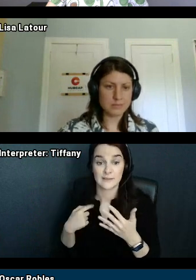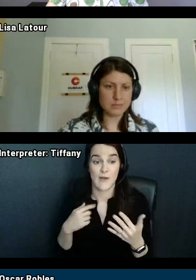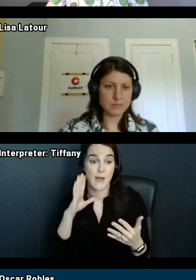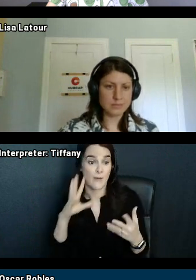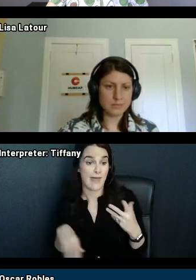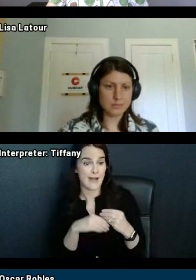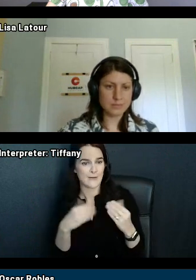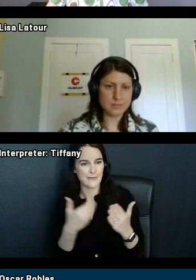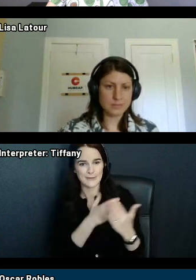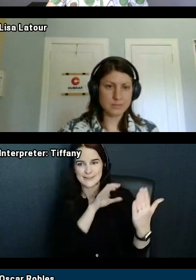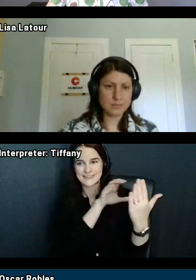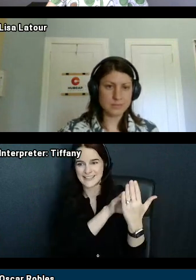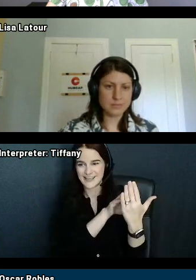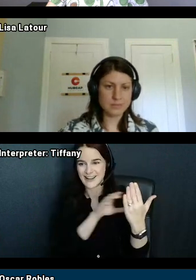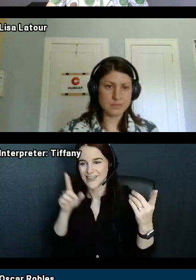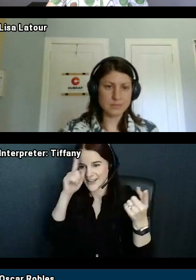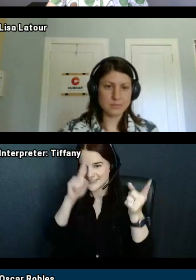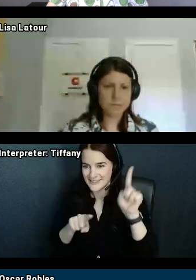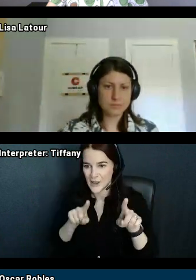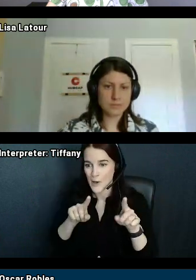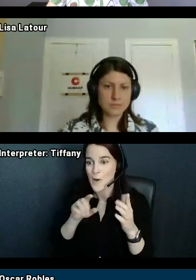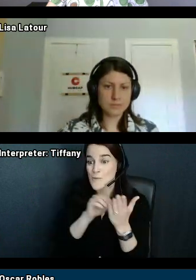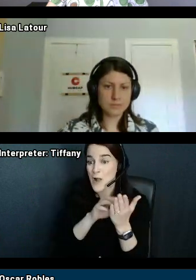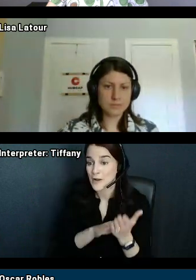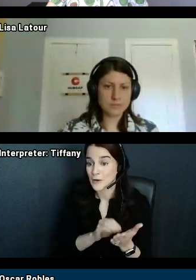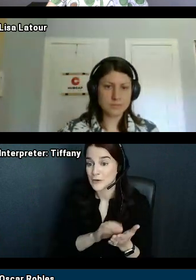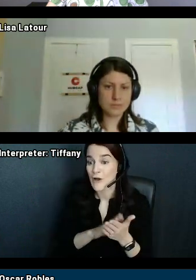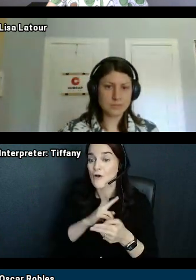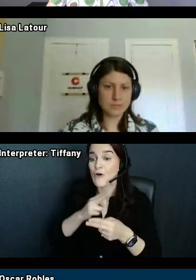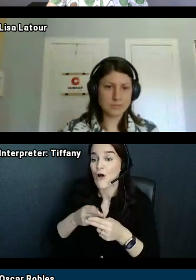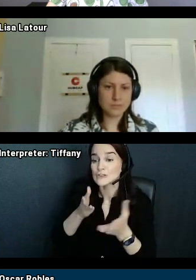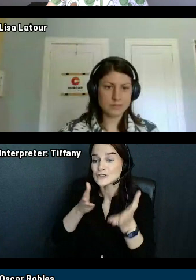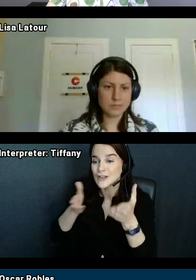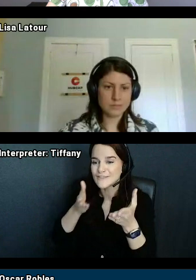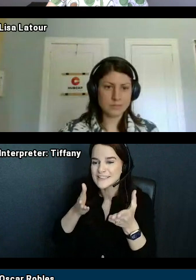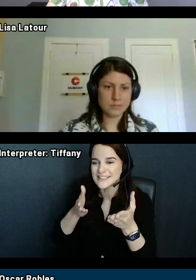record and call it services information.